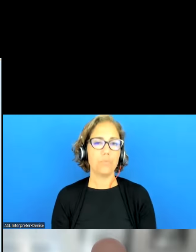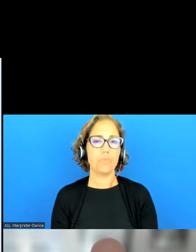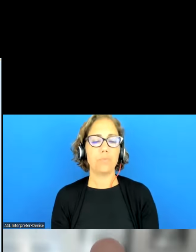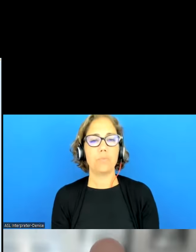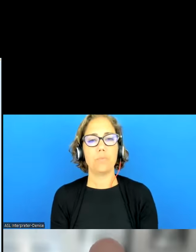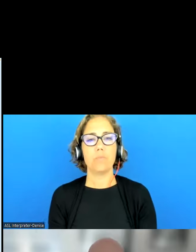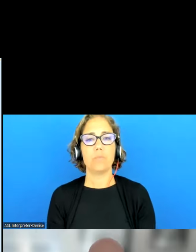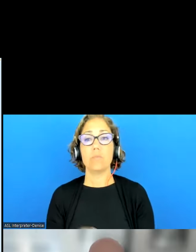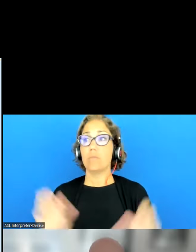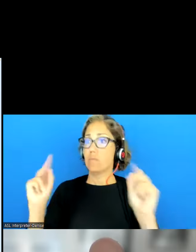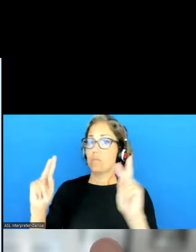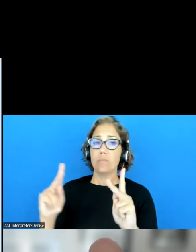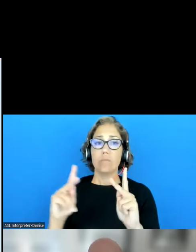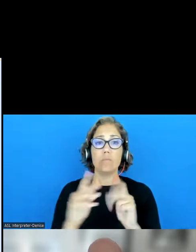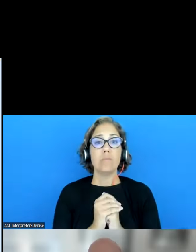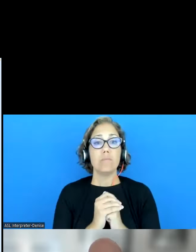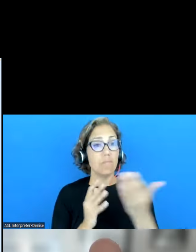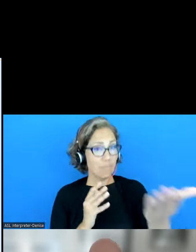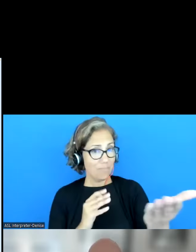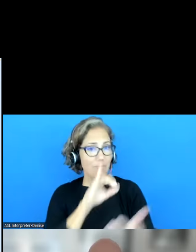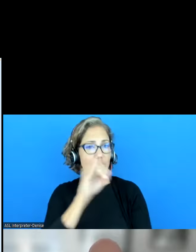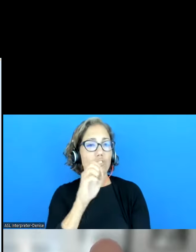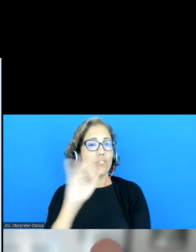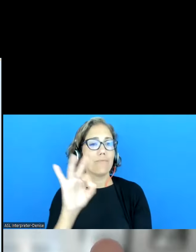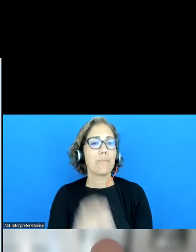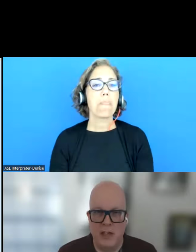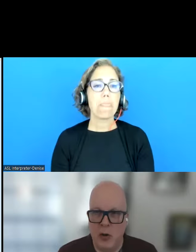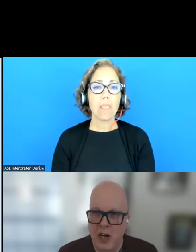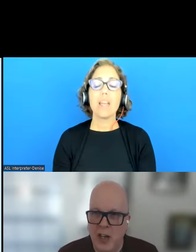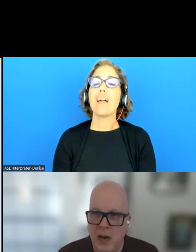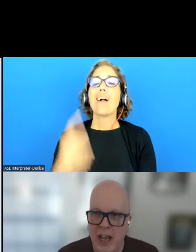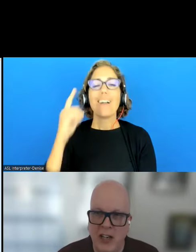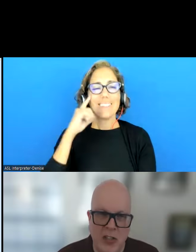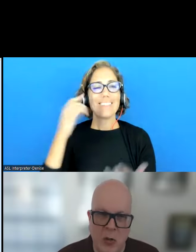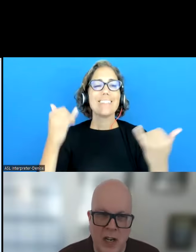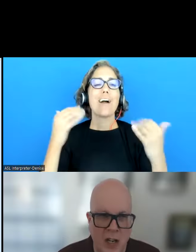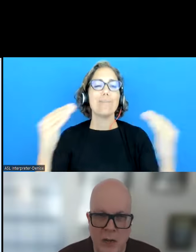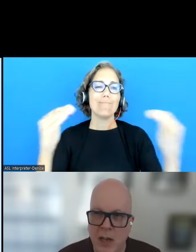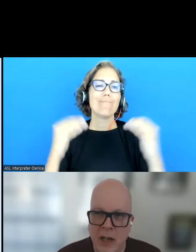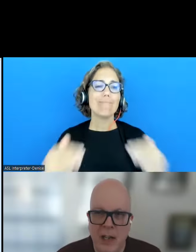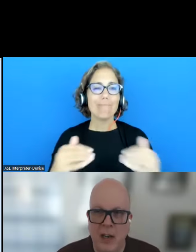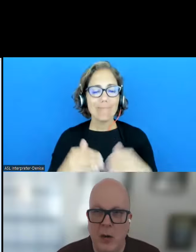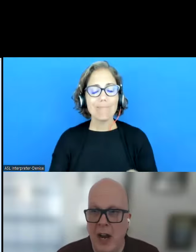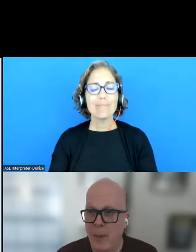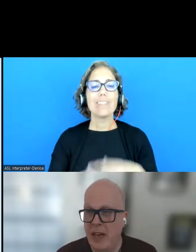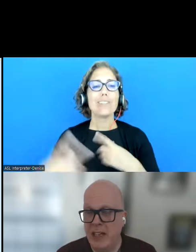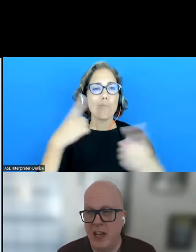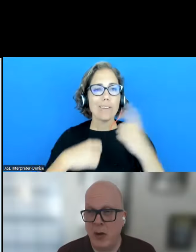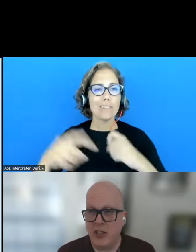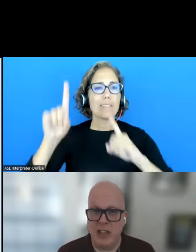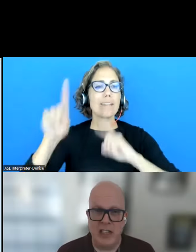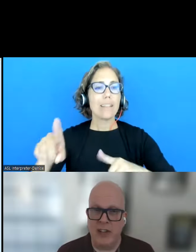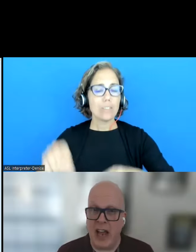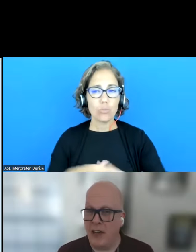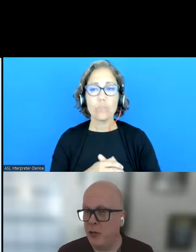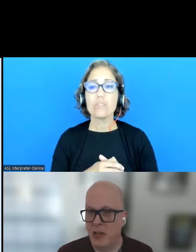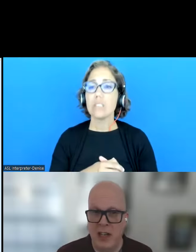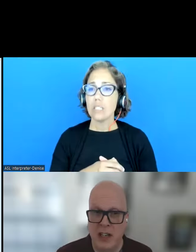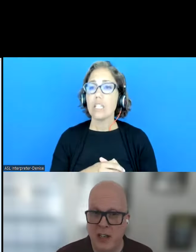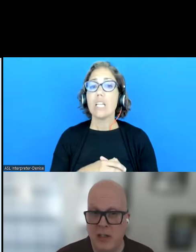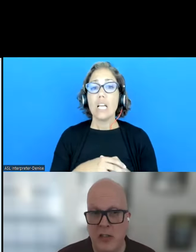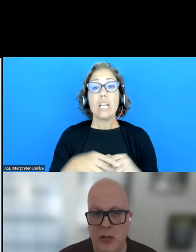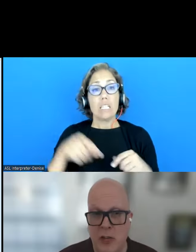All right, so yeah, go ahead, Jeff. I think we can move into our Q&A. Just a quick note, we're happy to take questions even